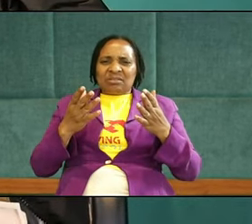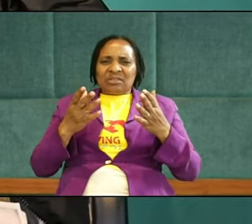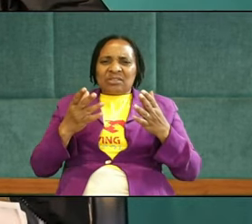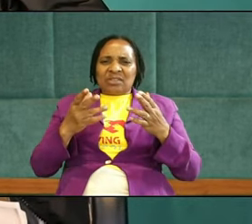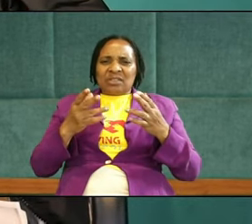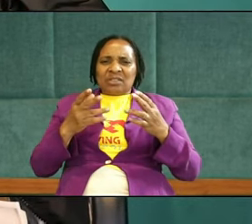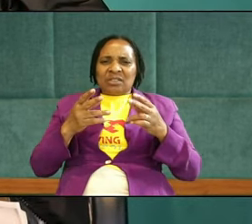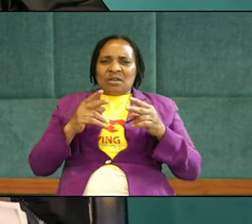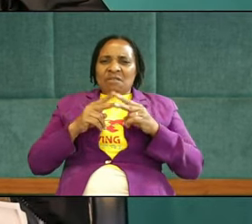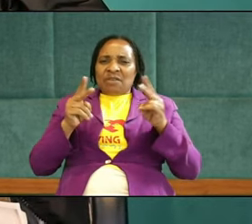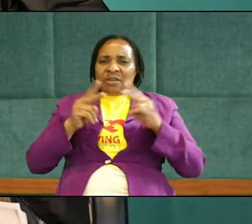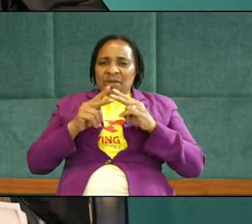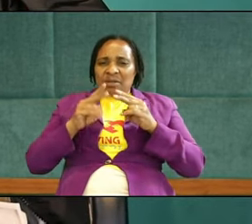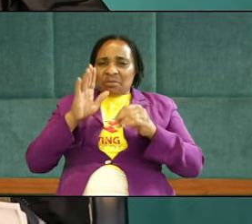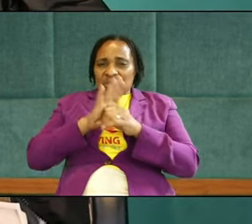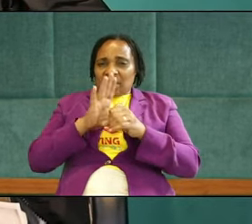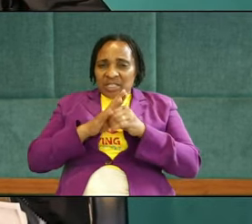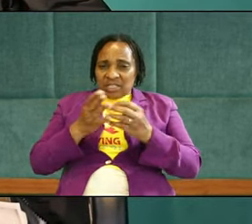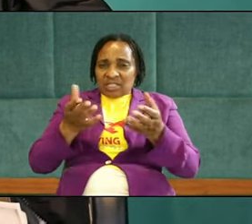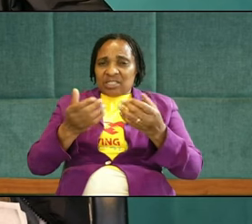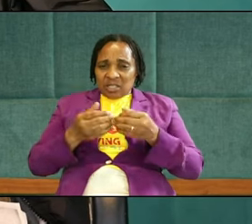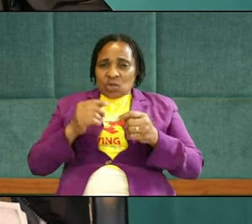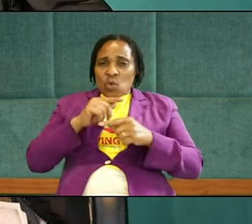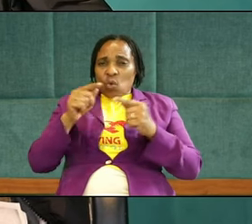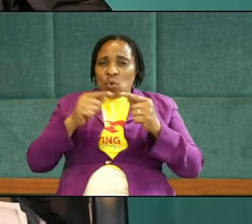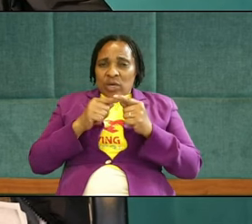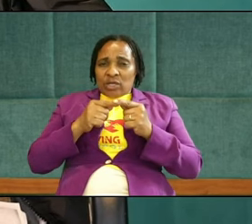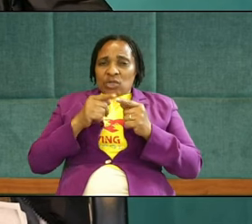very much needed mm-hmm.